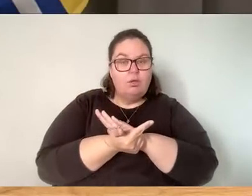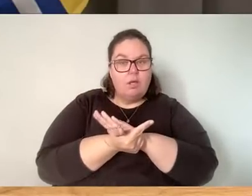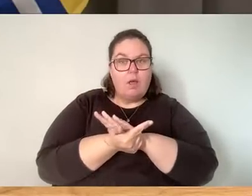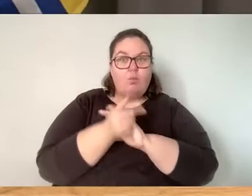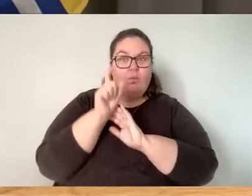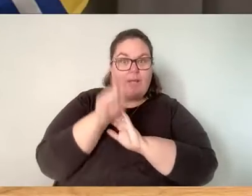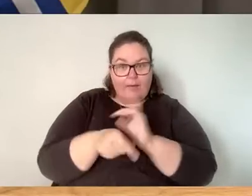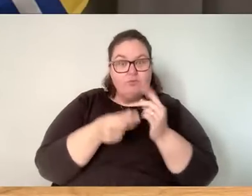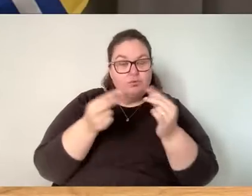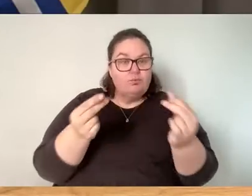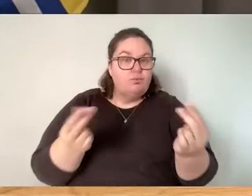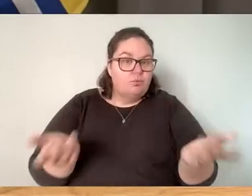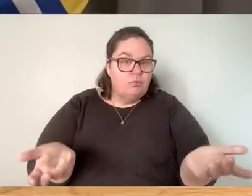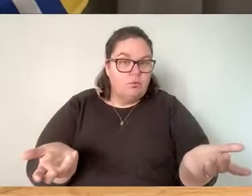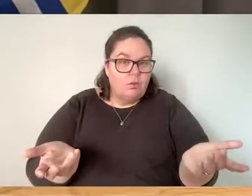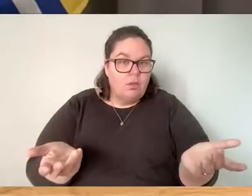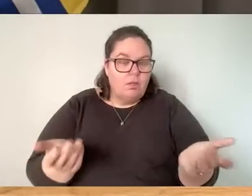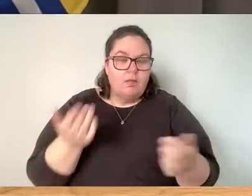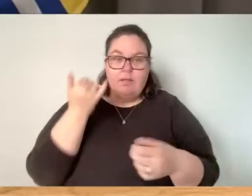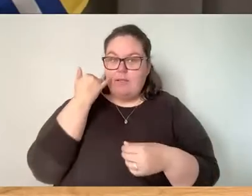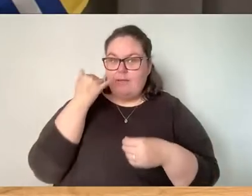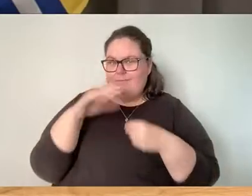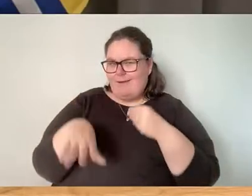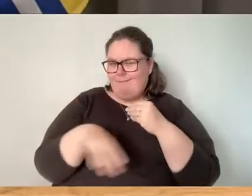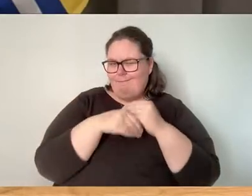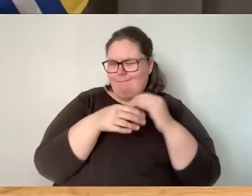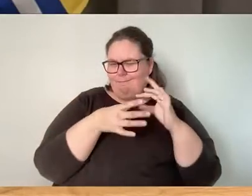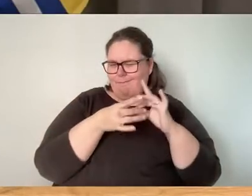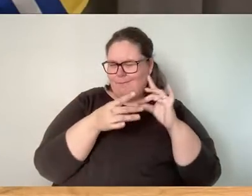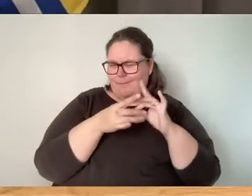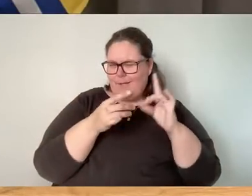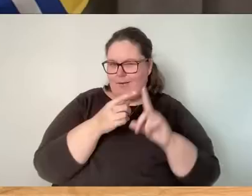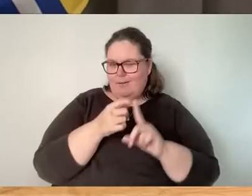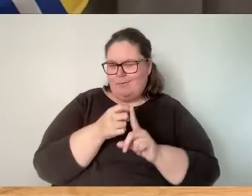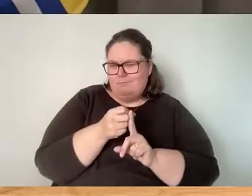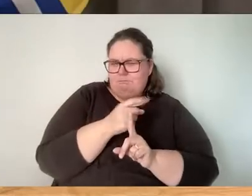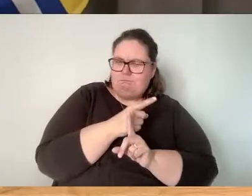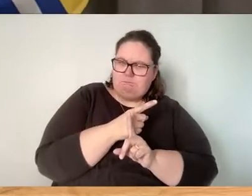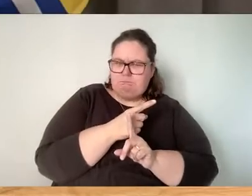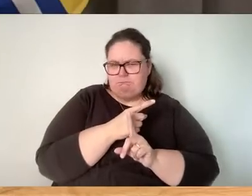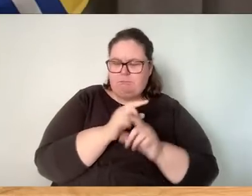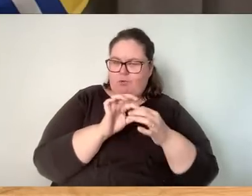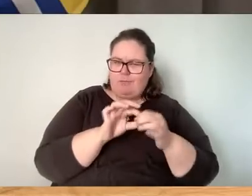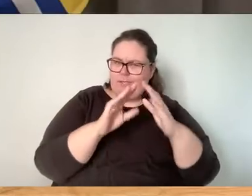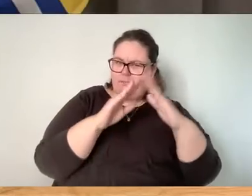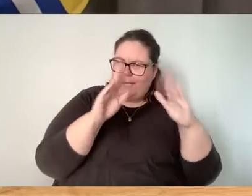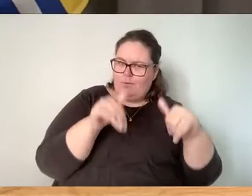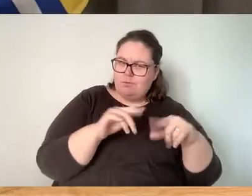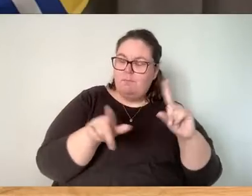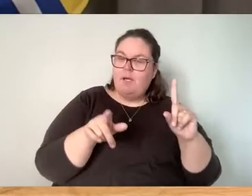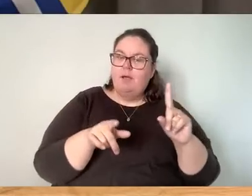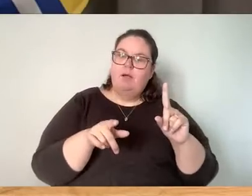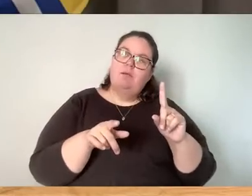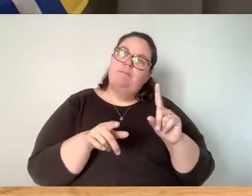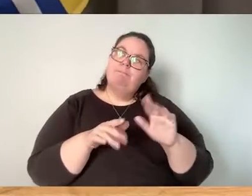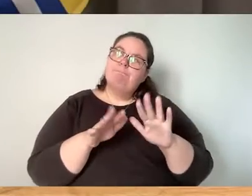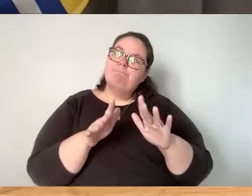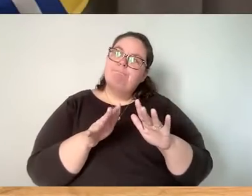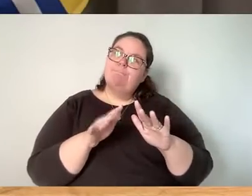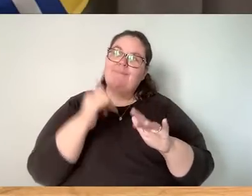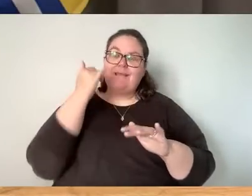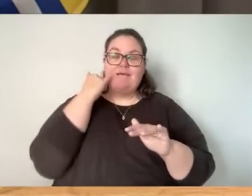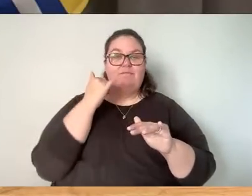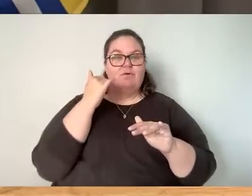And if I can add a little bit, not specifically about housing, but when there's a construction site